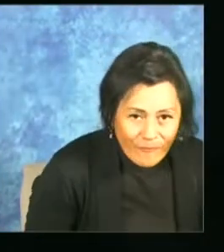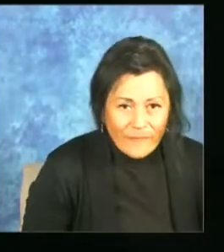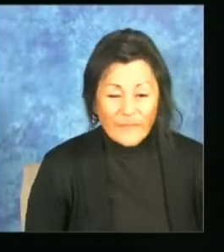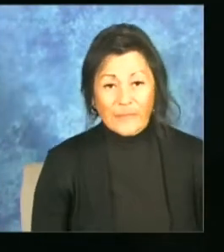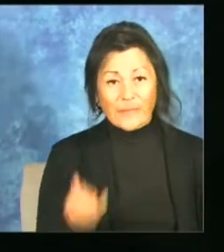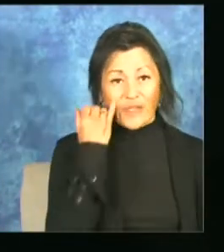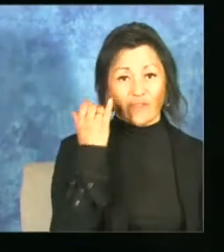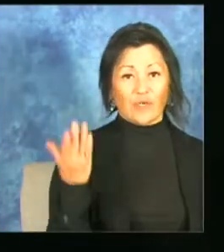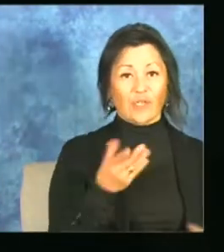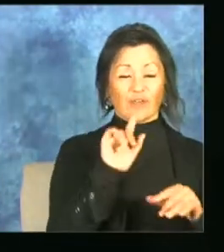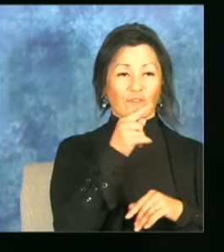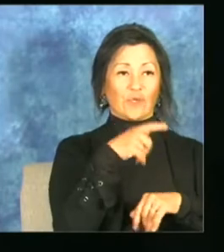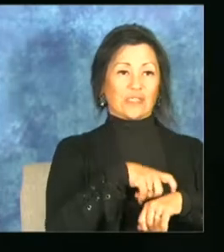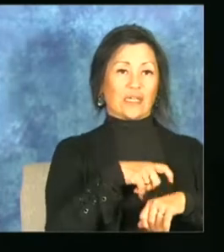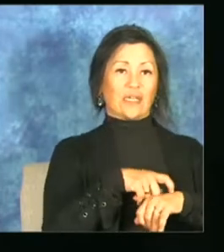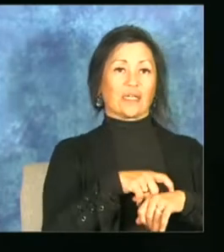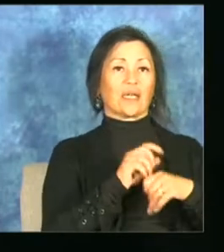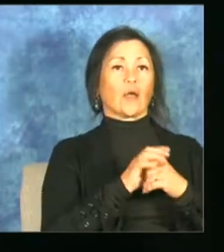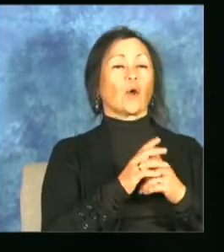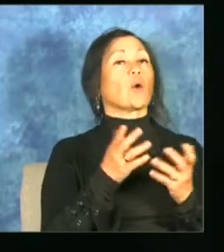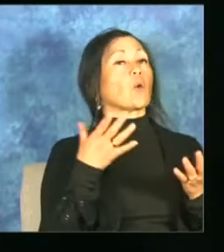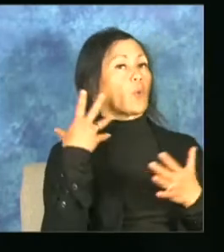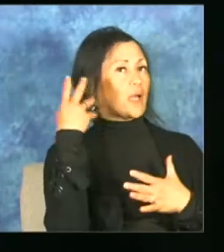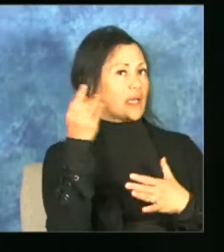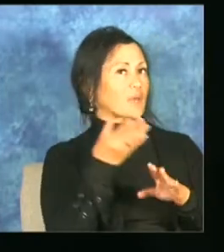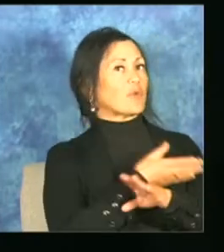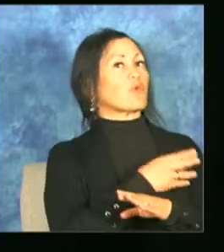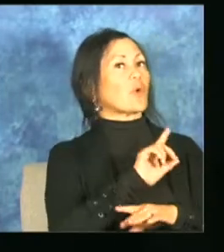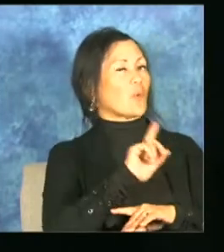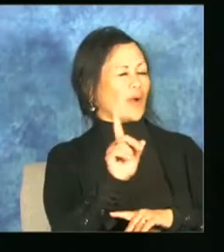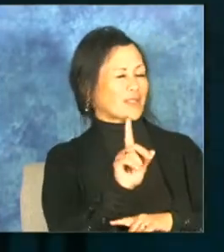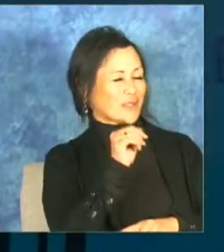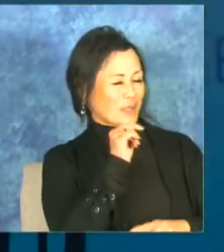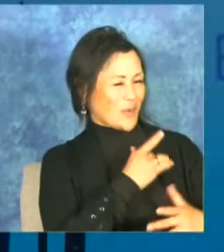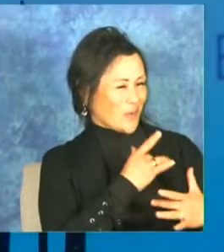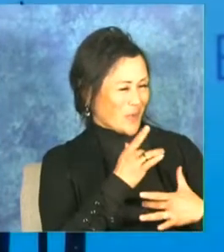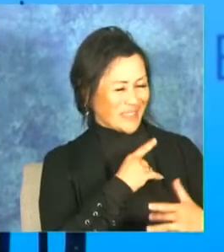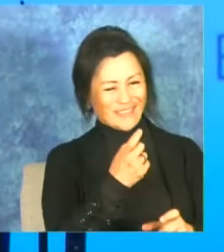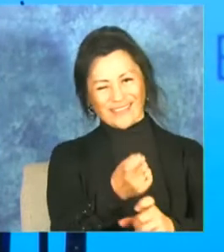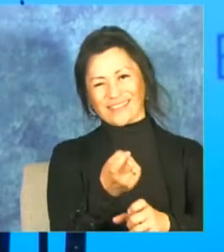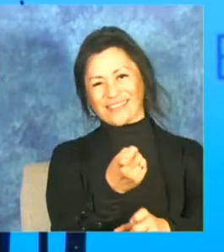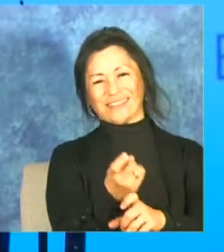are here for the first time, we always let out by 1 o'clock, so don't worry about it.